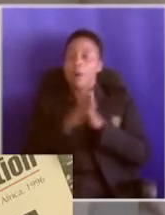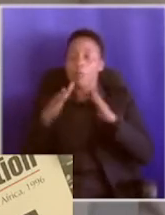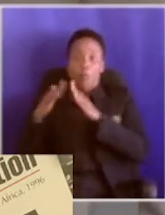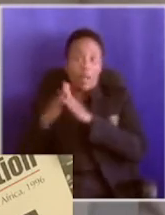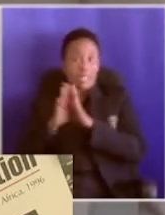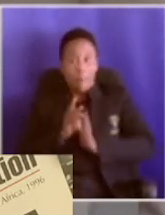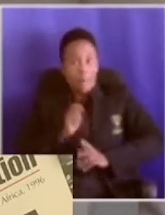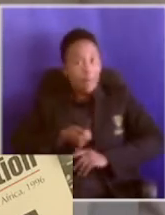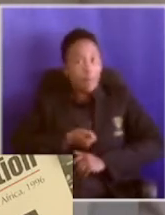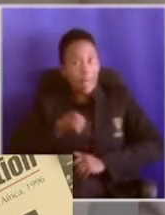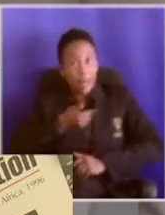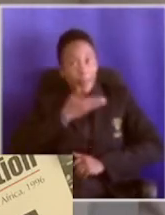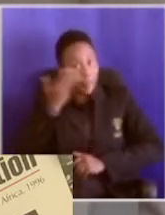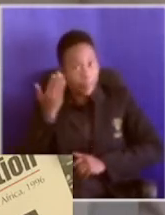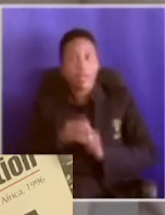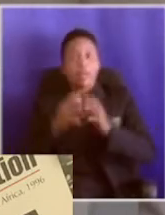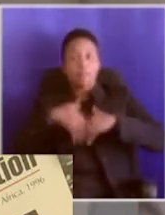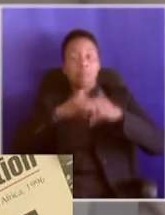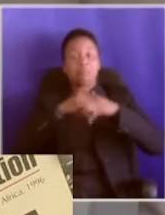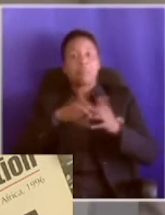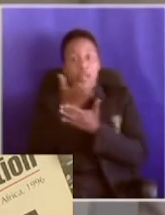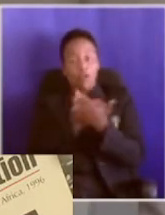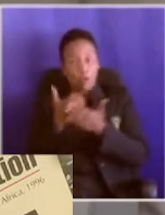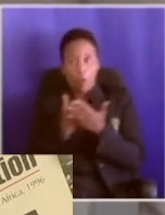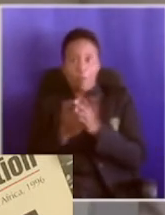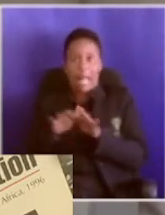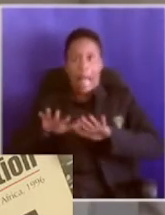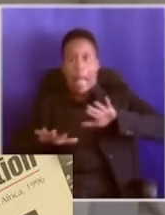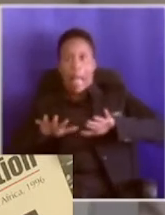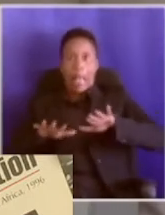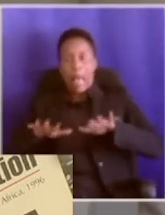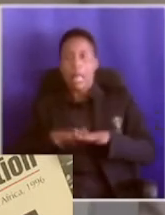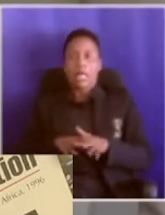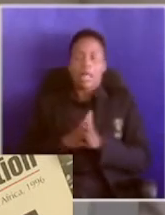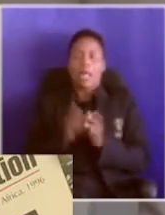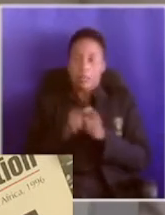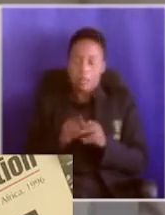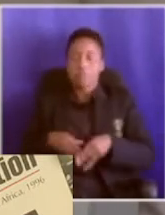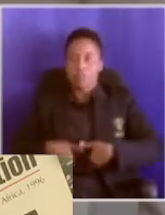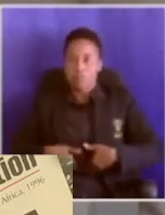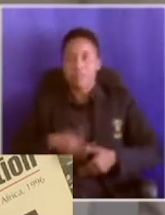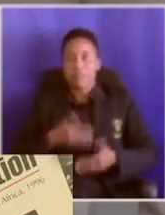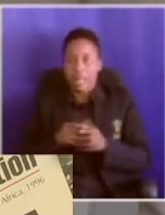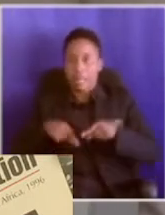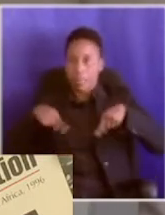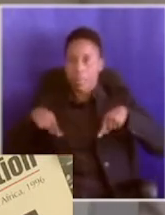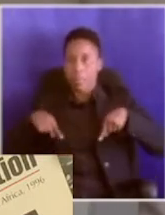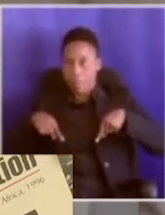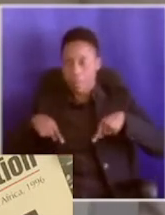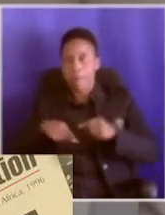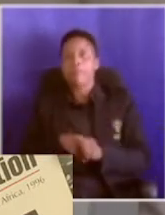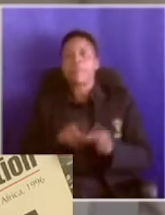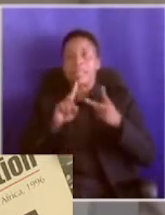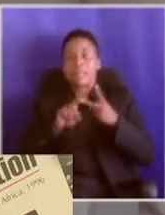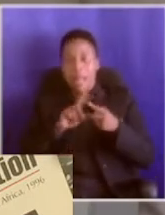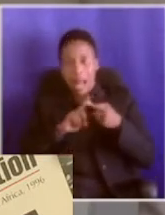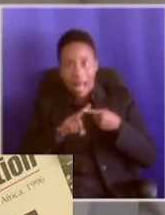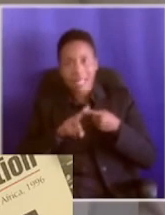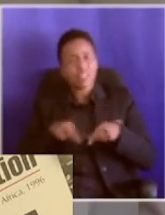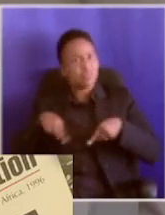compensation creates economic uncertainty and new threats. Such threats include an unwillingness